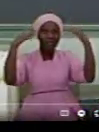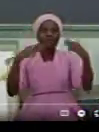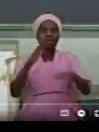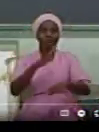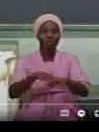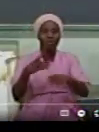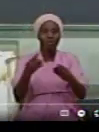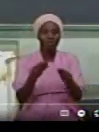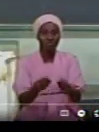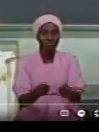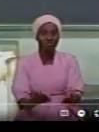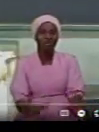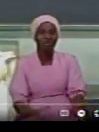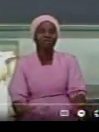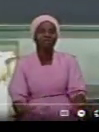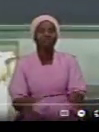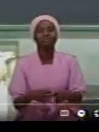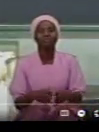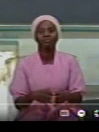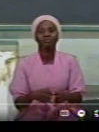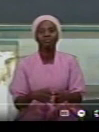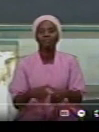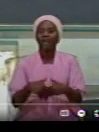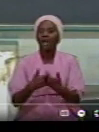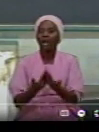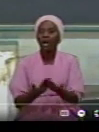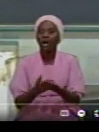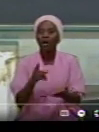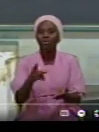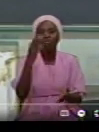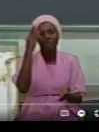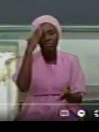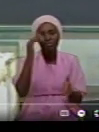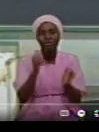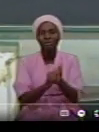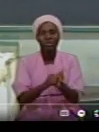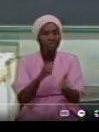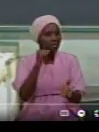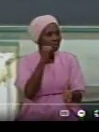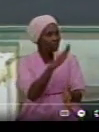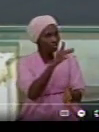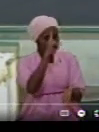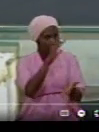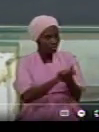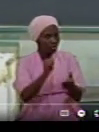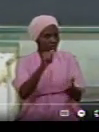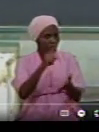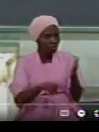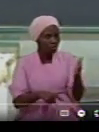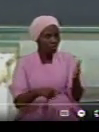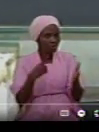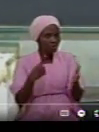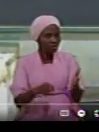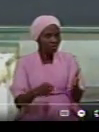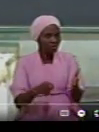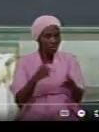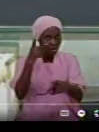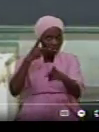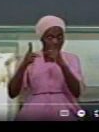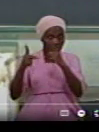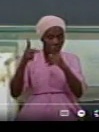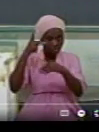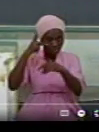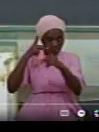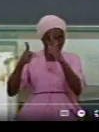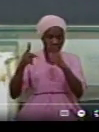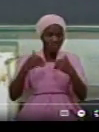the land. How do you know that the woman actually believed? By doing what the prophet had said.